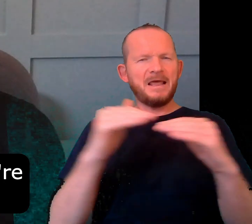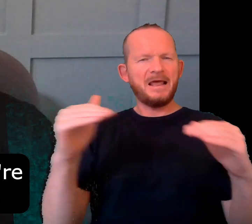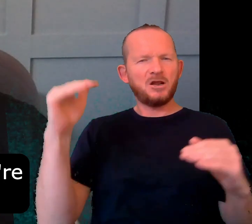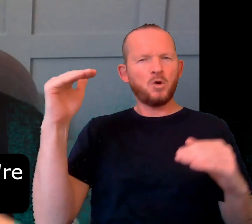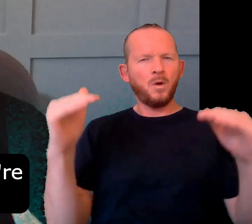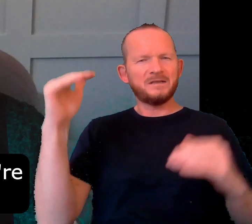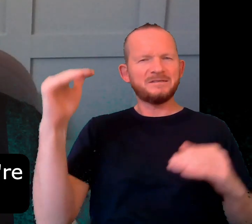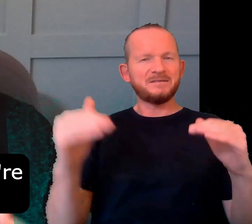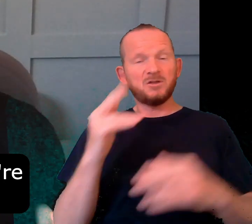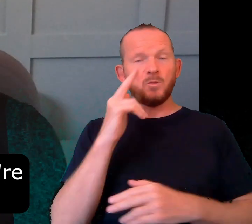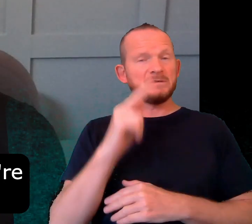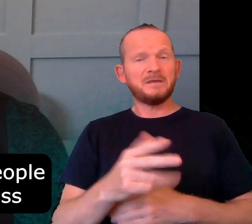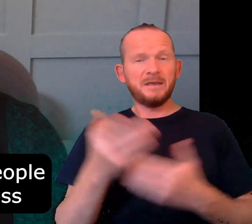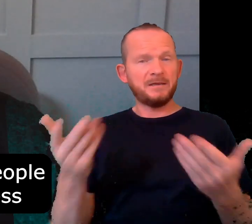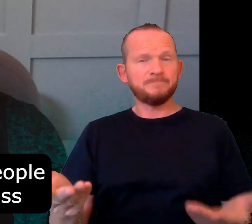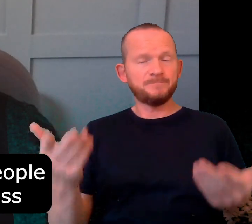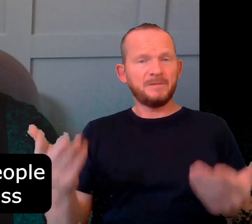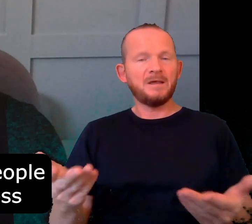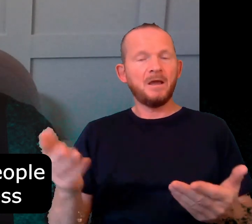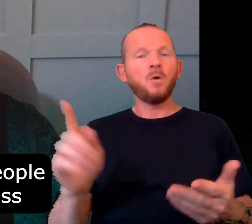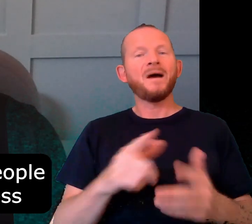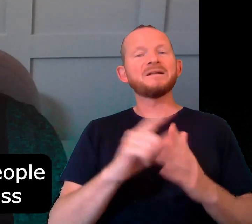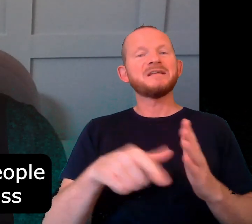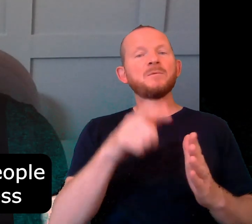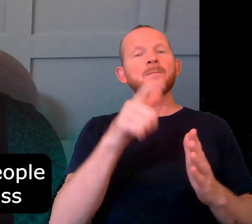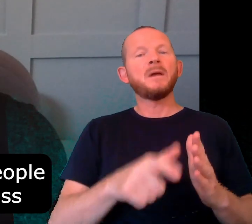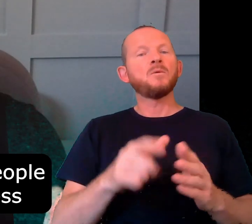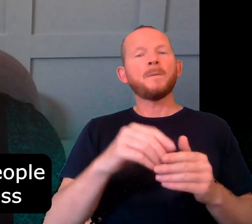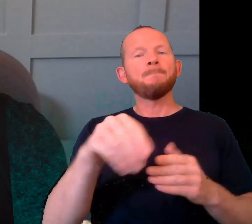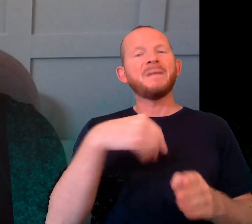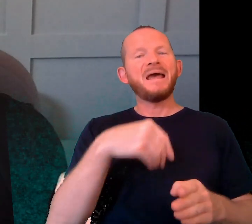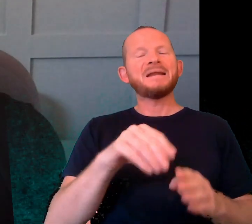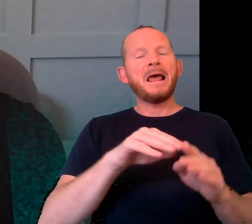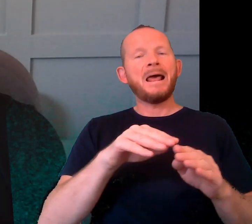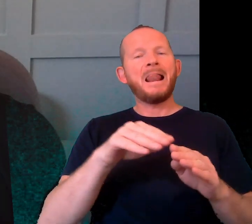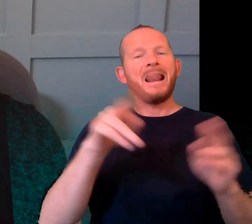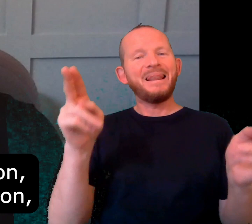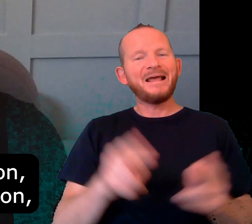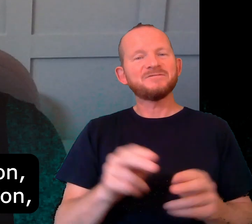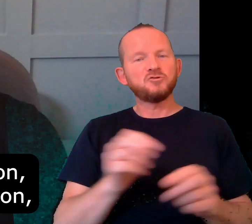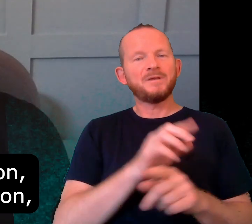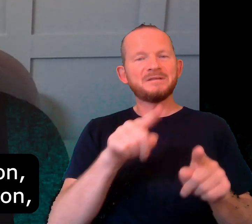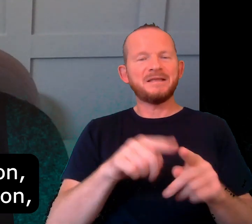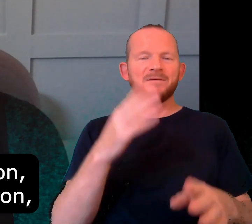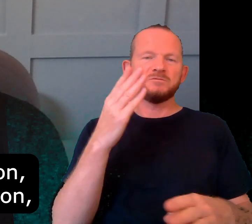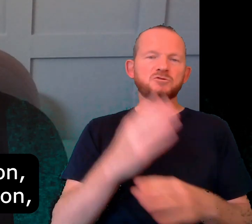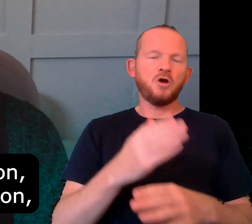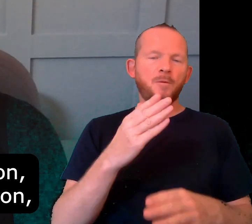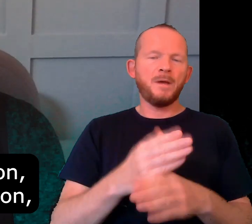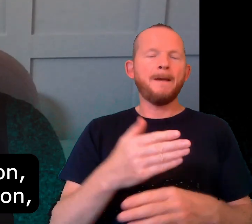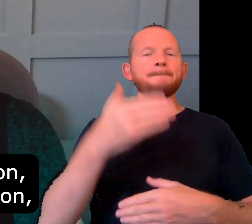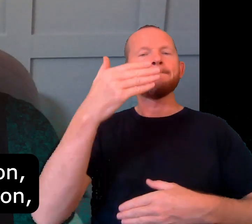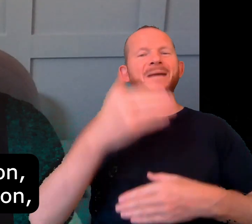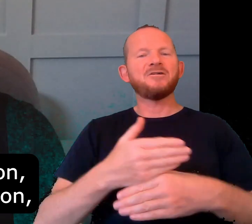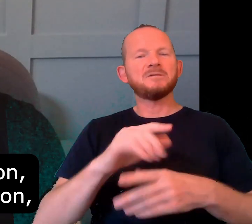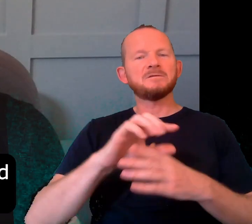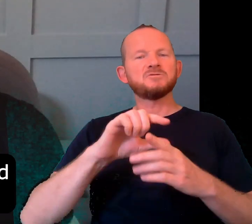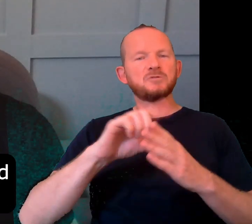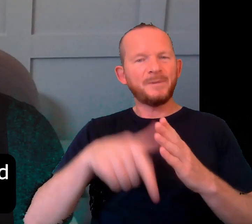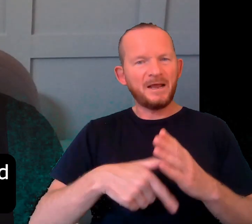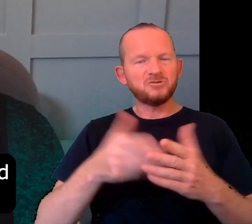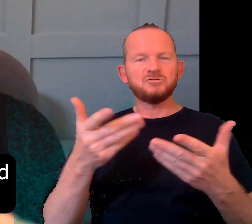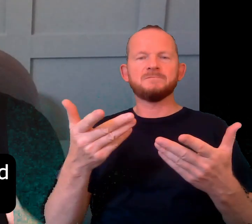the extreme we currently see. So, while disabled people may not be paid less for doing the same job, barriers to education, routes to